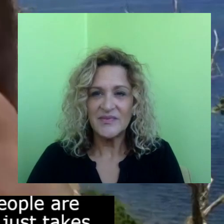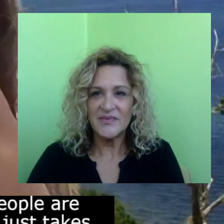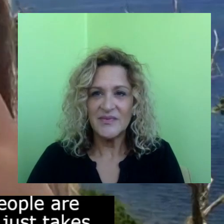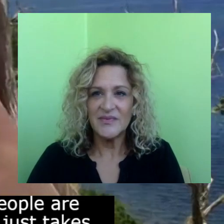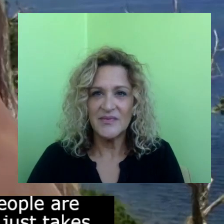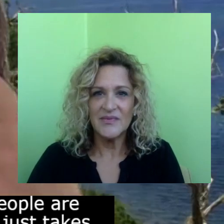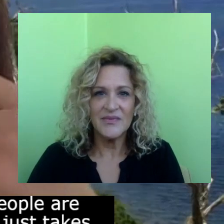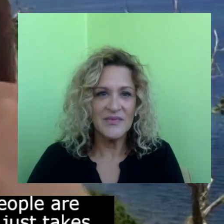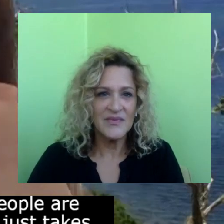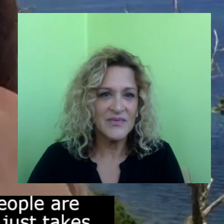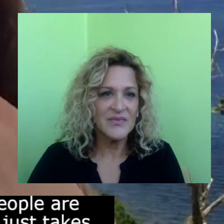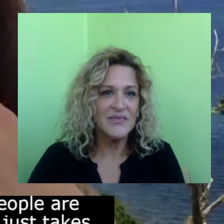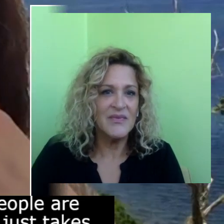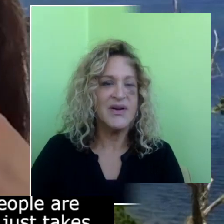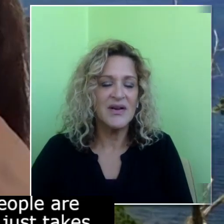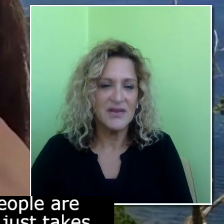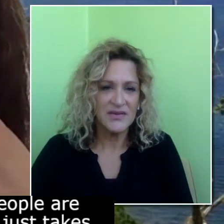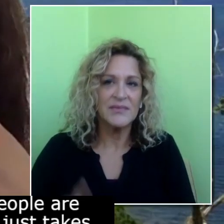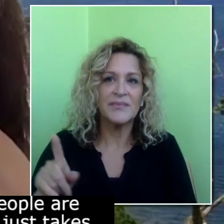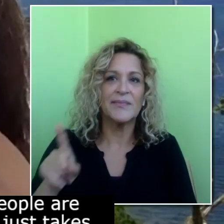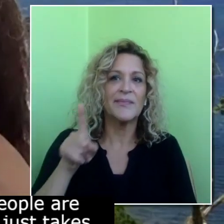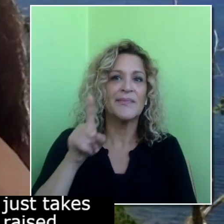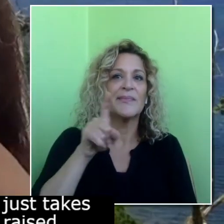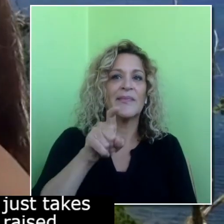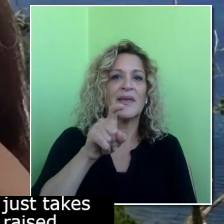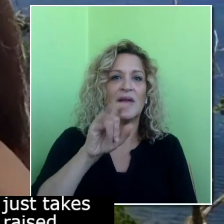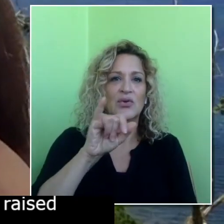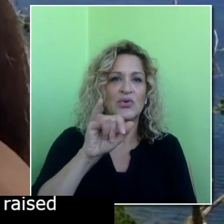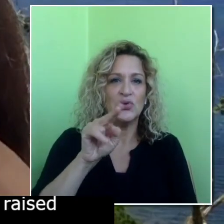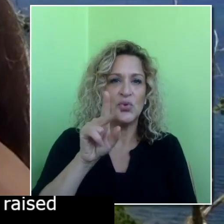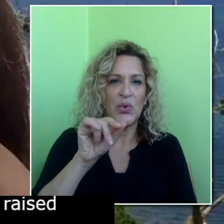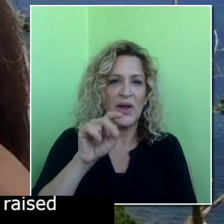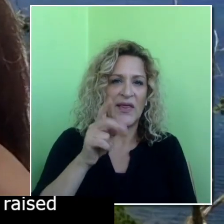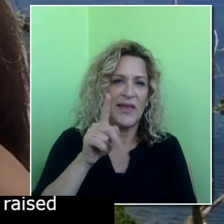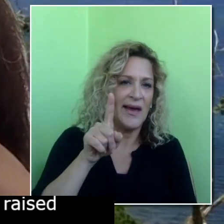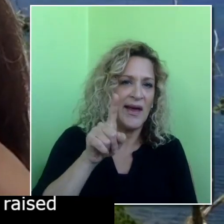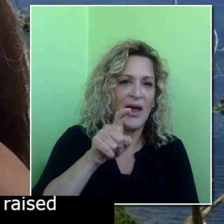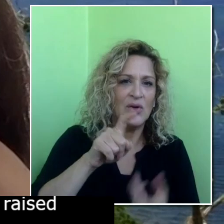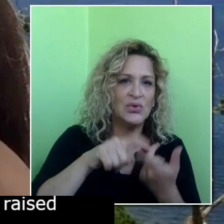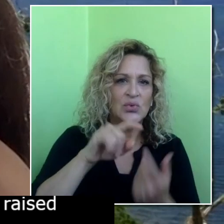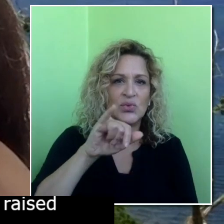Jolly, how do we give him voice? Oh,